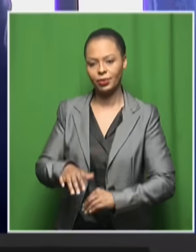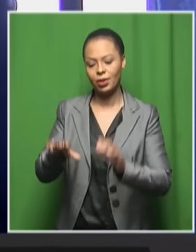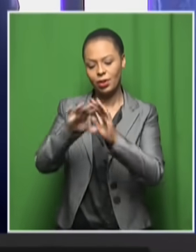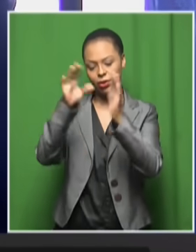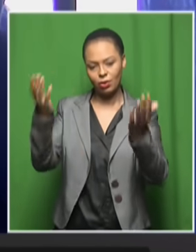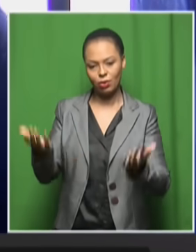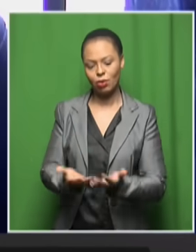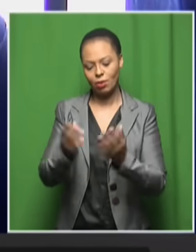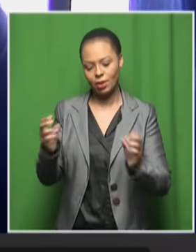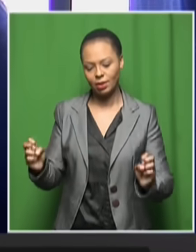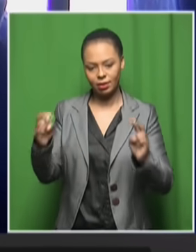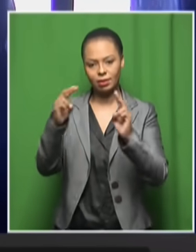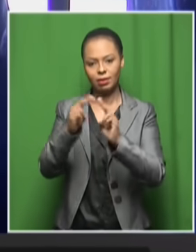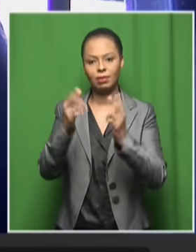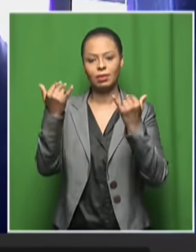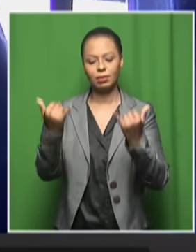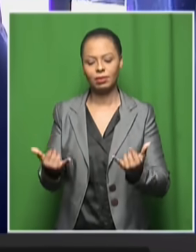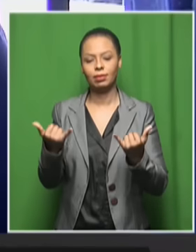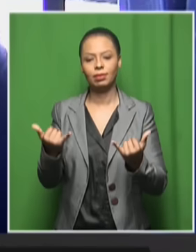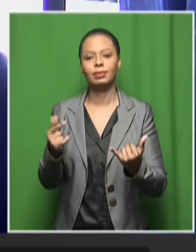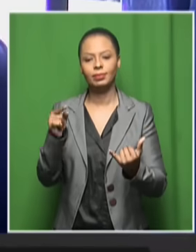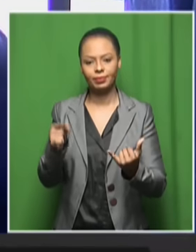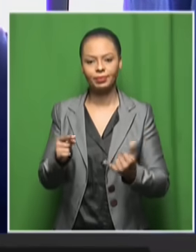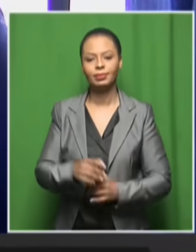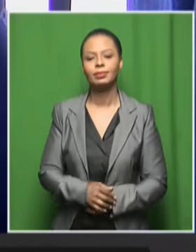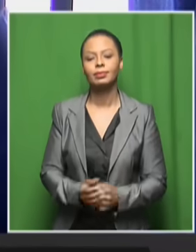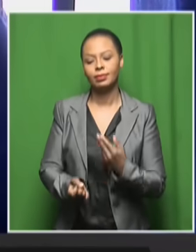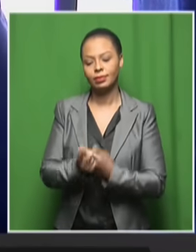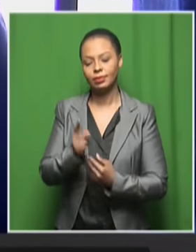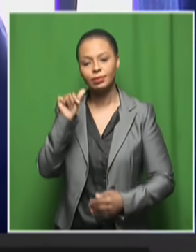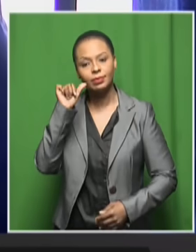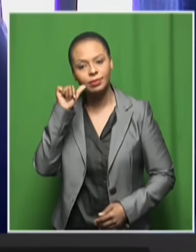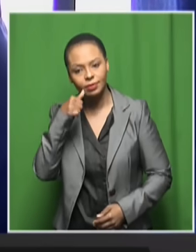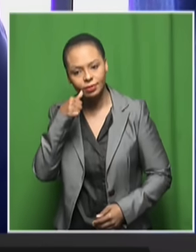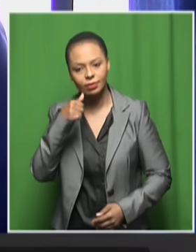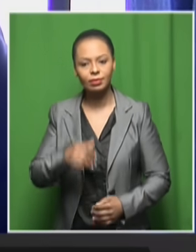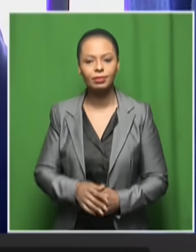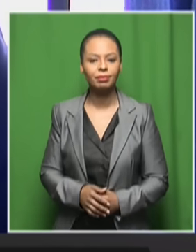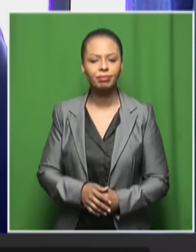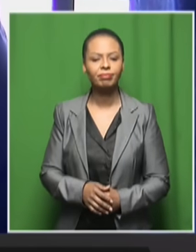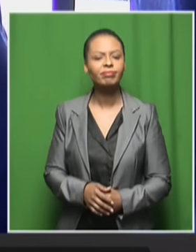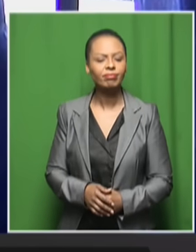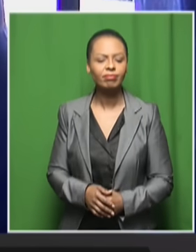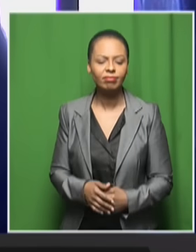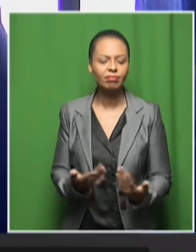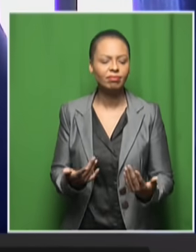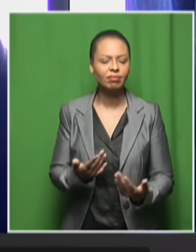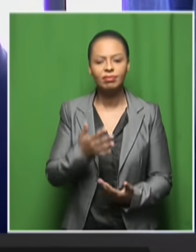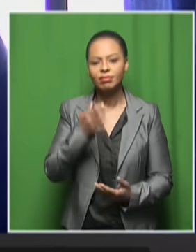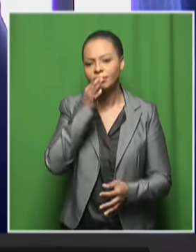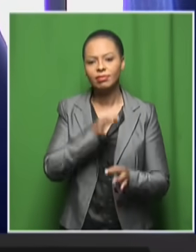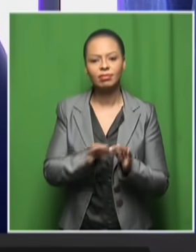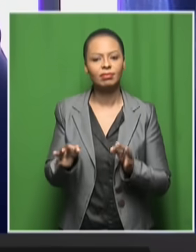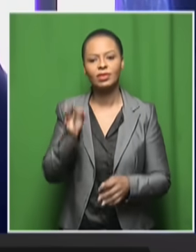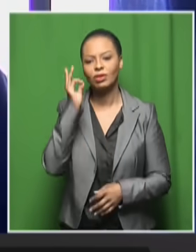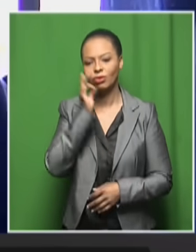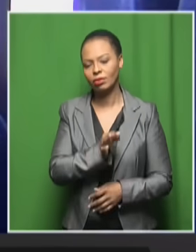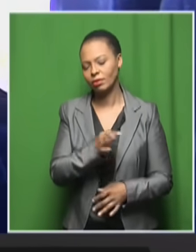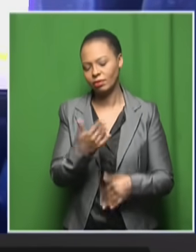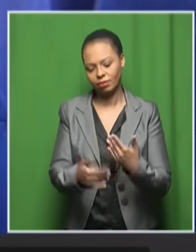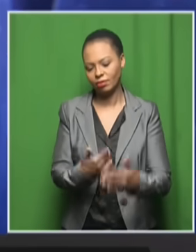showpiece, this global affair will be taking place tomorrow. It's a swift process, as I have mentioned. We are just